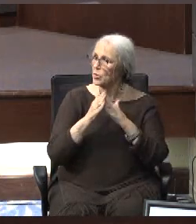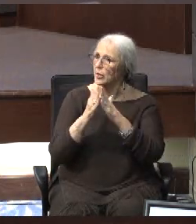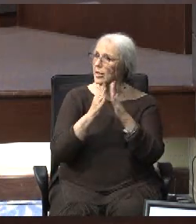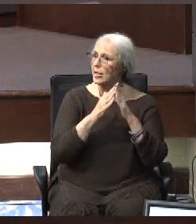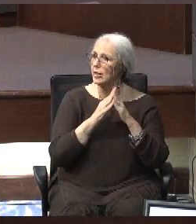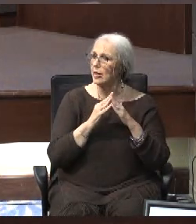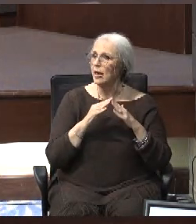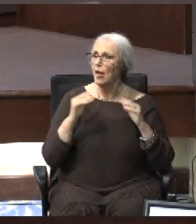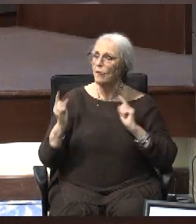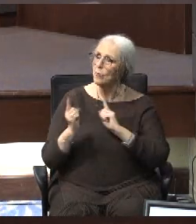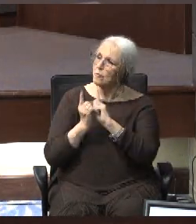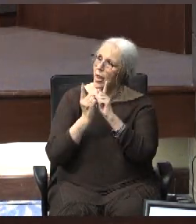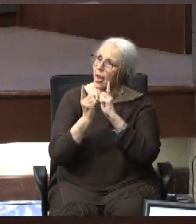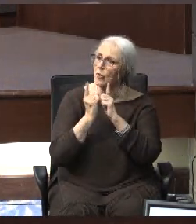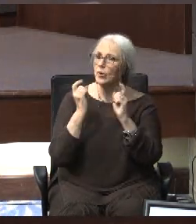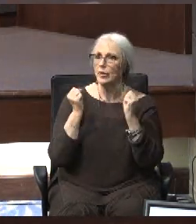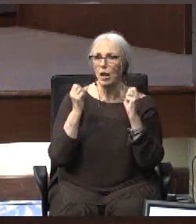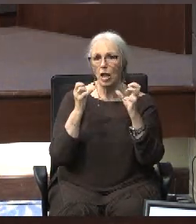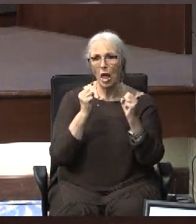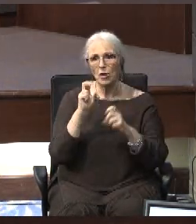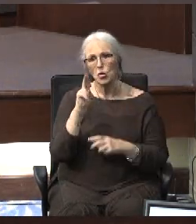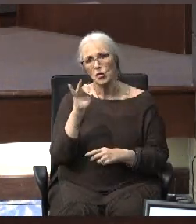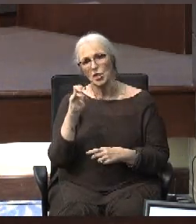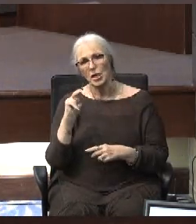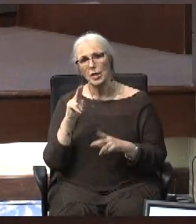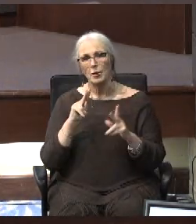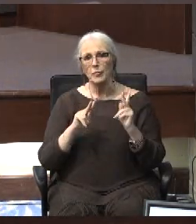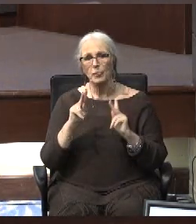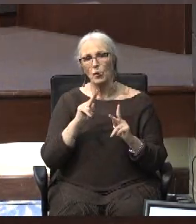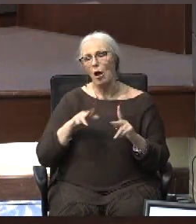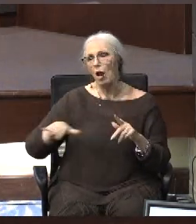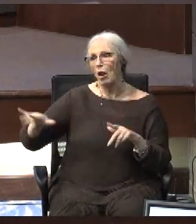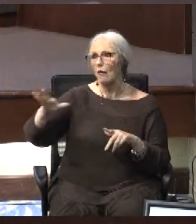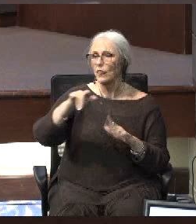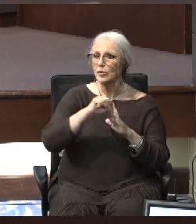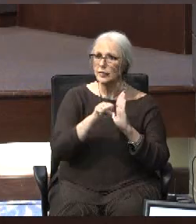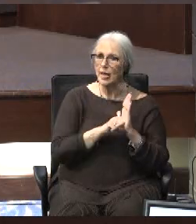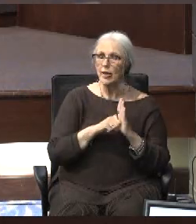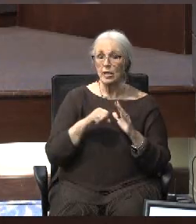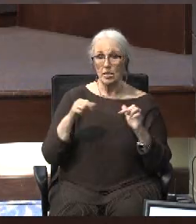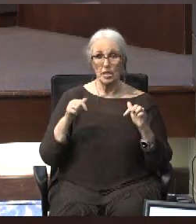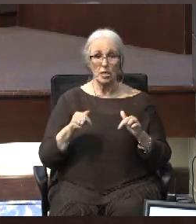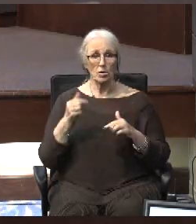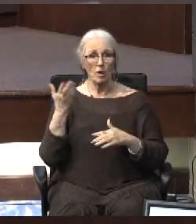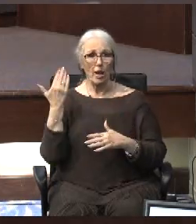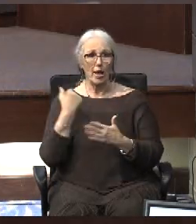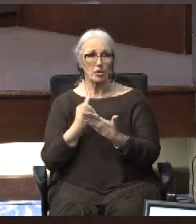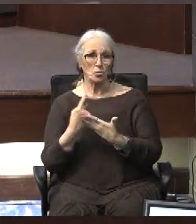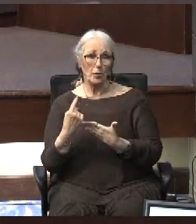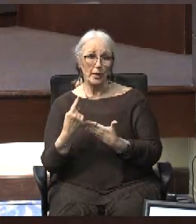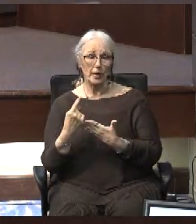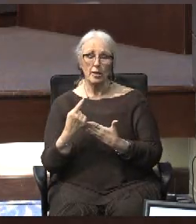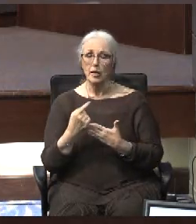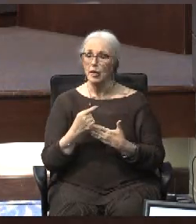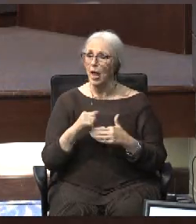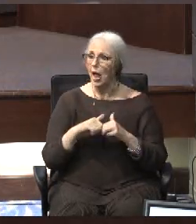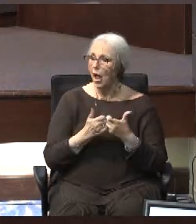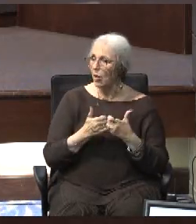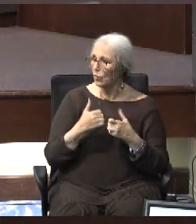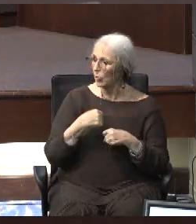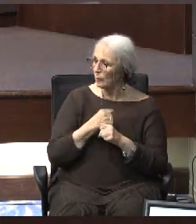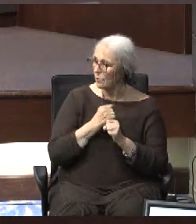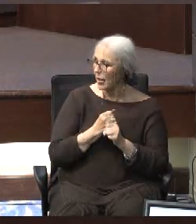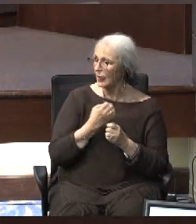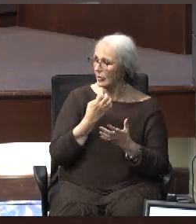I got to meet with a bunch of union leaders from across the state and in our community last week, and we just talked about how, as we're making economic